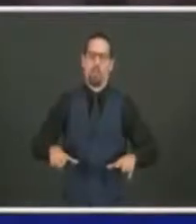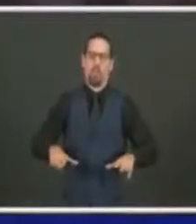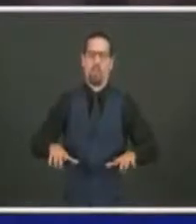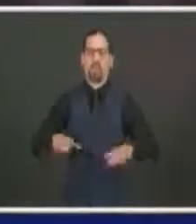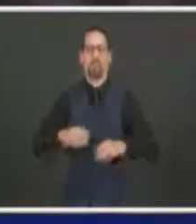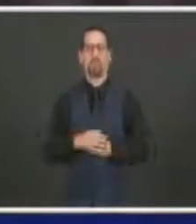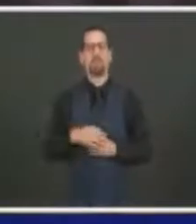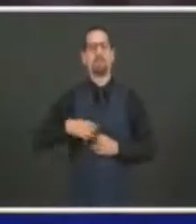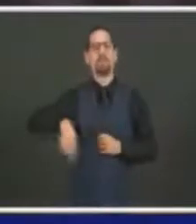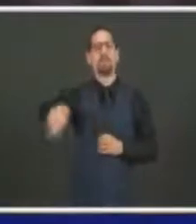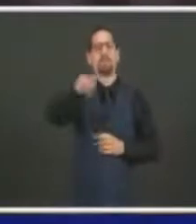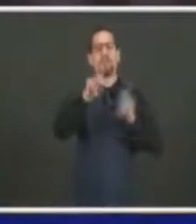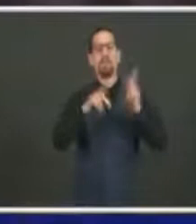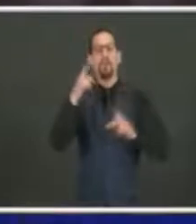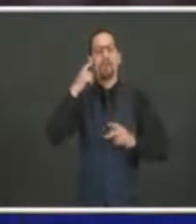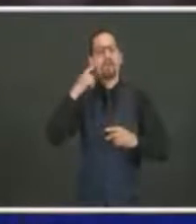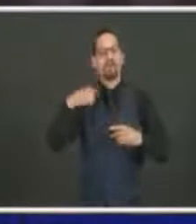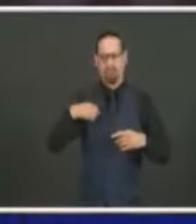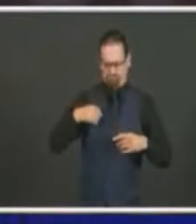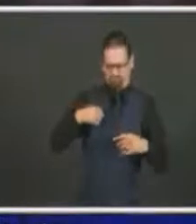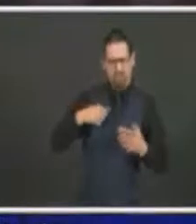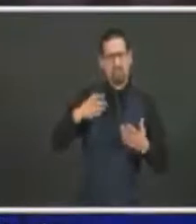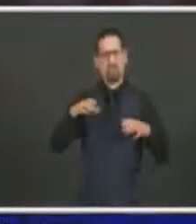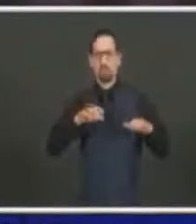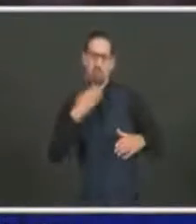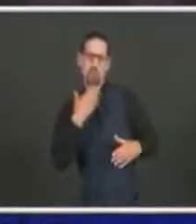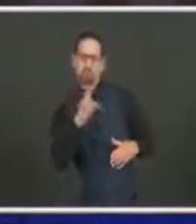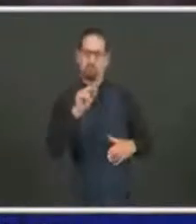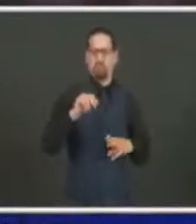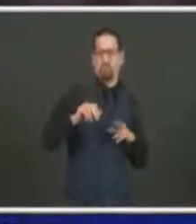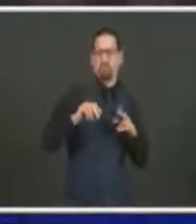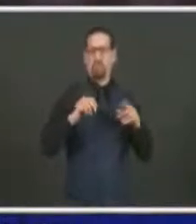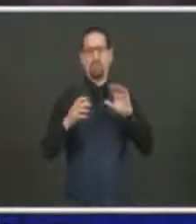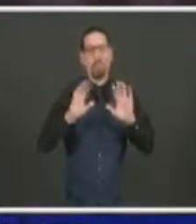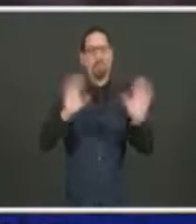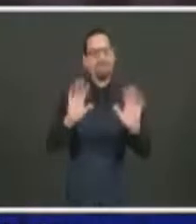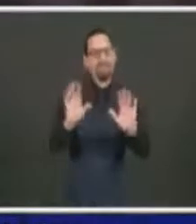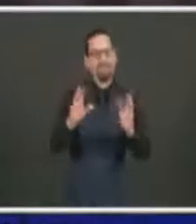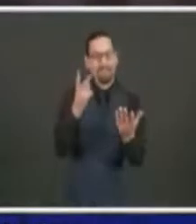do, the facts are in, our approach is working, and we need to stick with it.